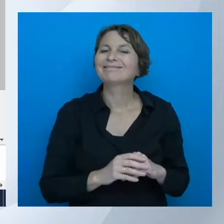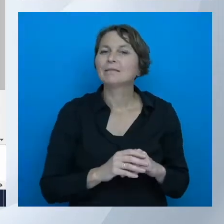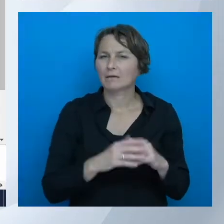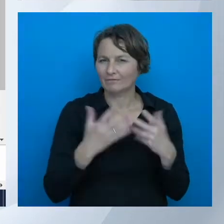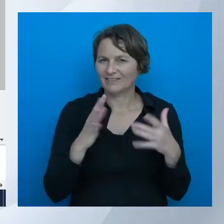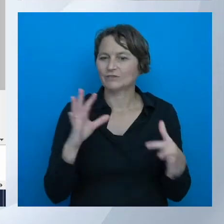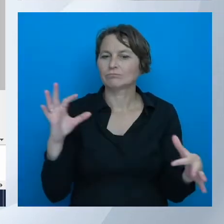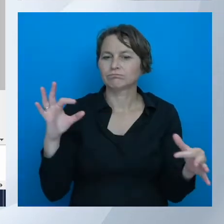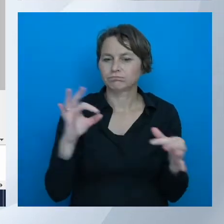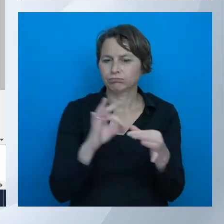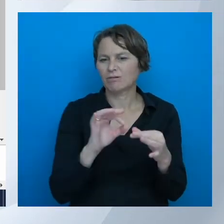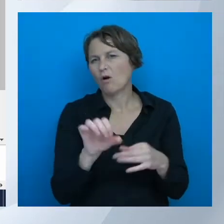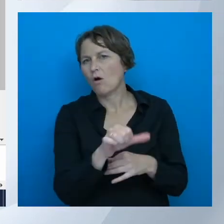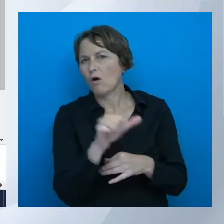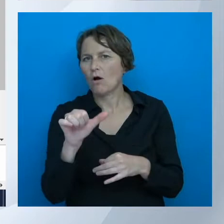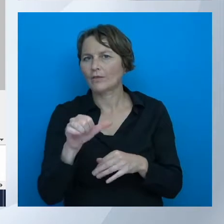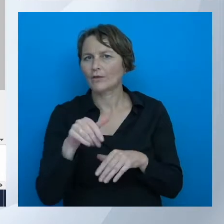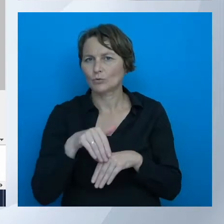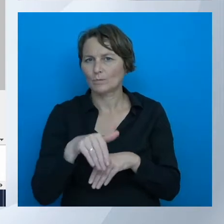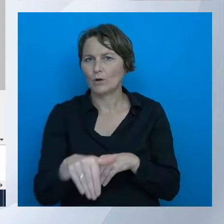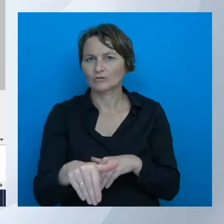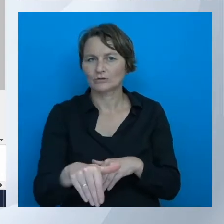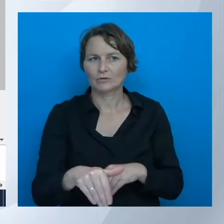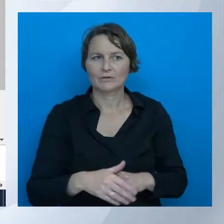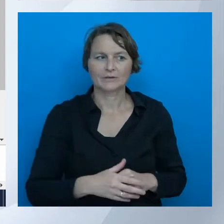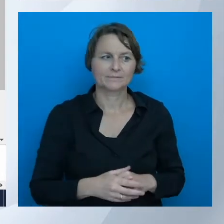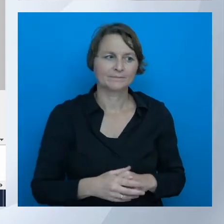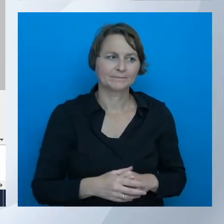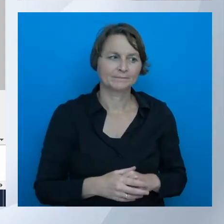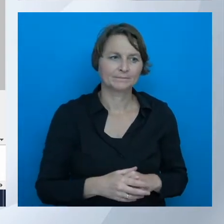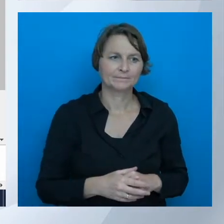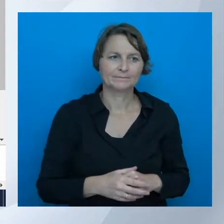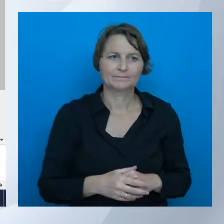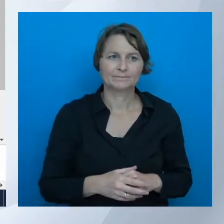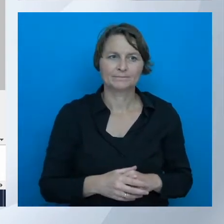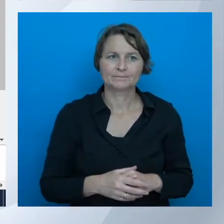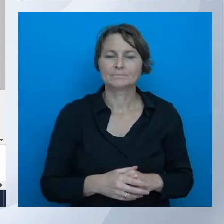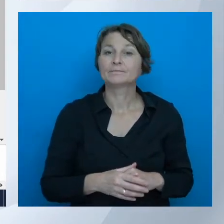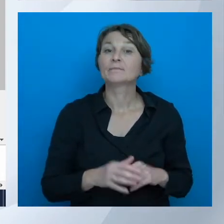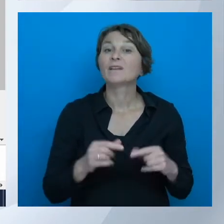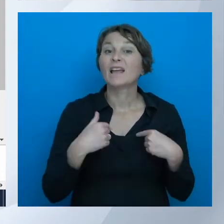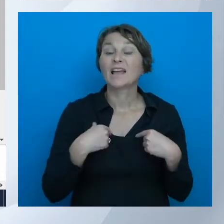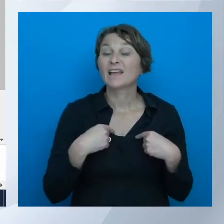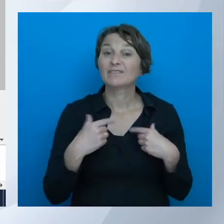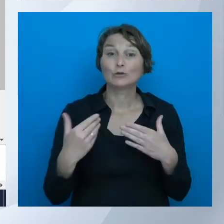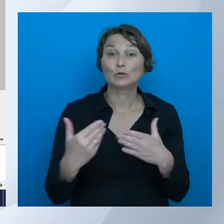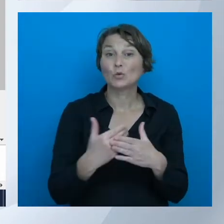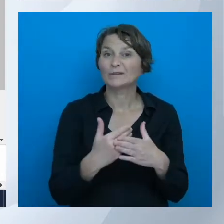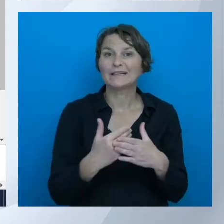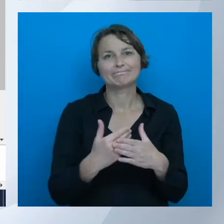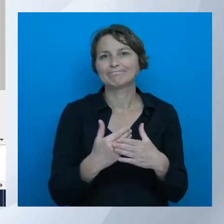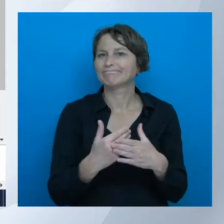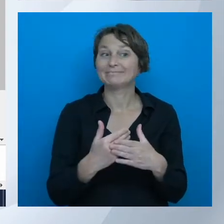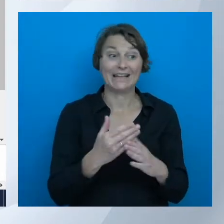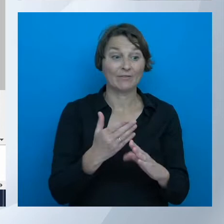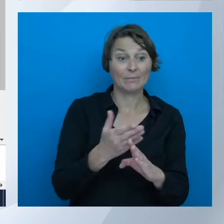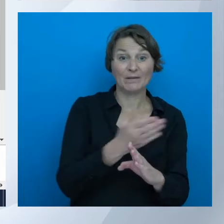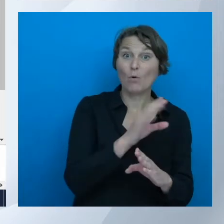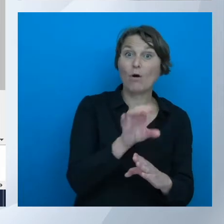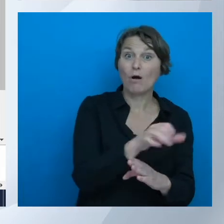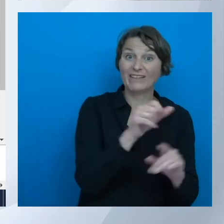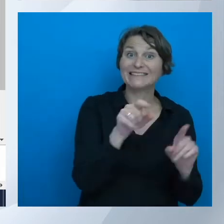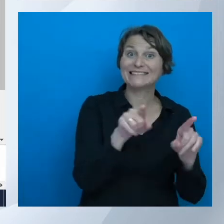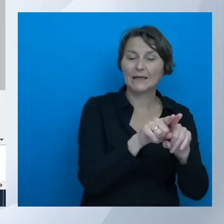repository. So what happens if you create something new, it will fail if it's already being used. So it will figure out that there